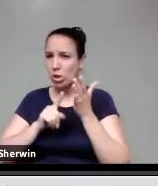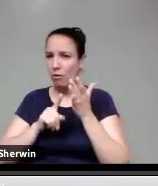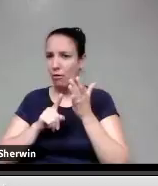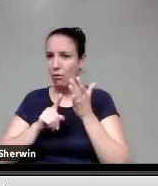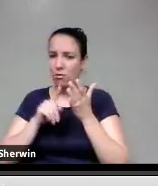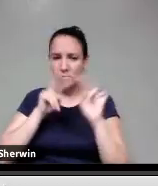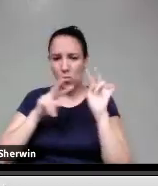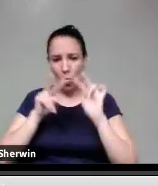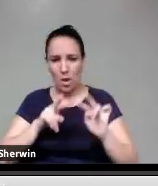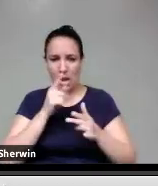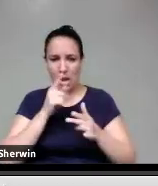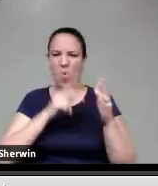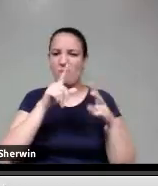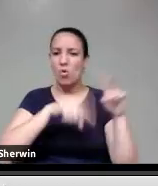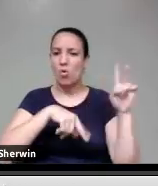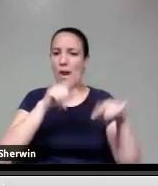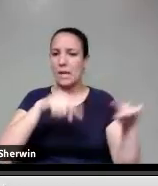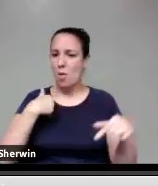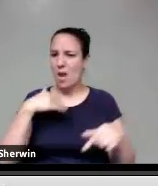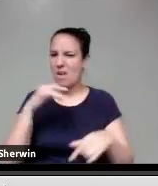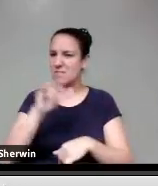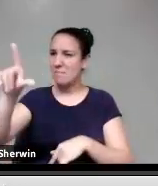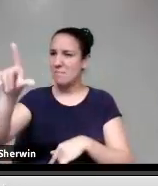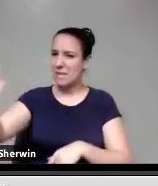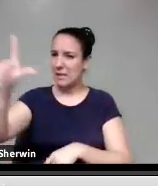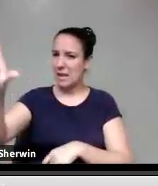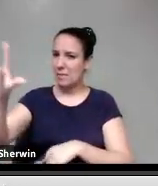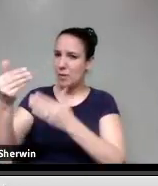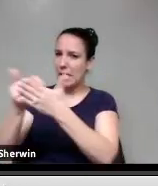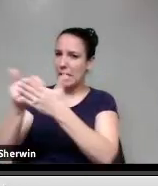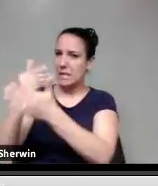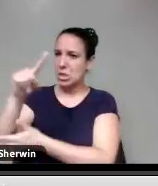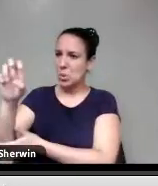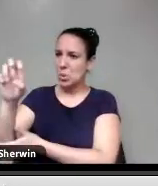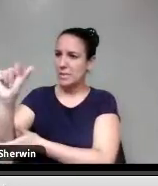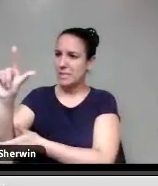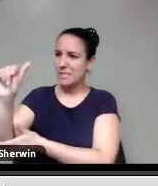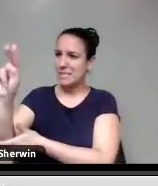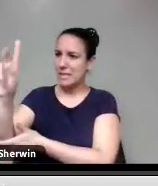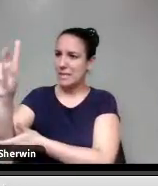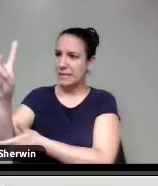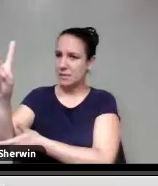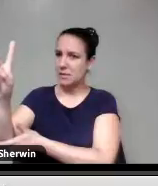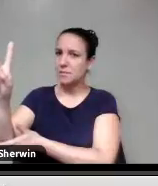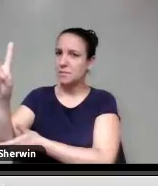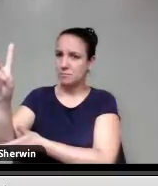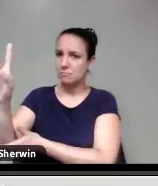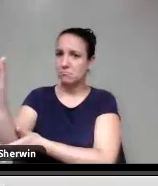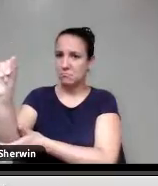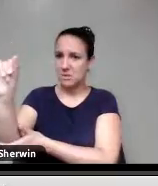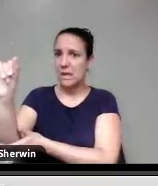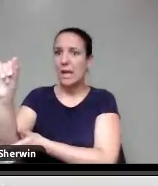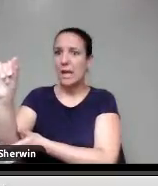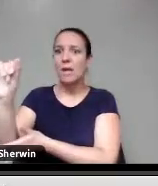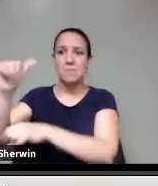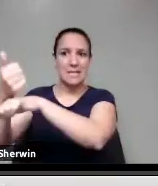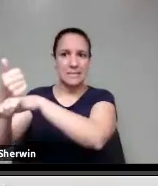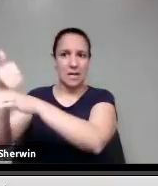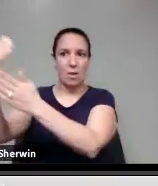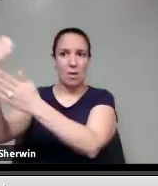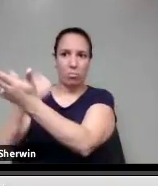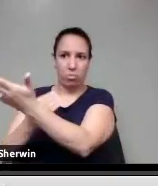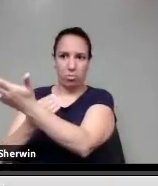library. They had a huge focus group is what they tried to create to get that input. Now, I don't